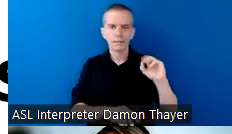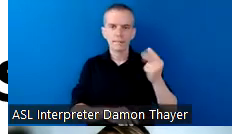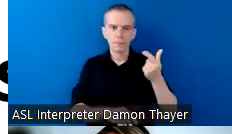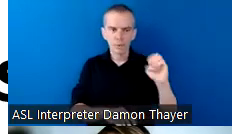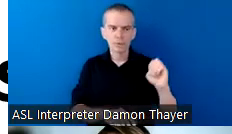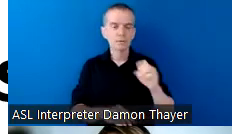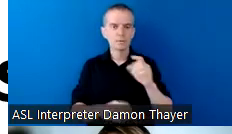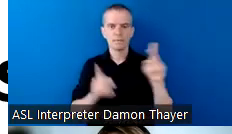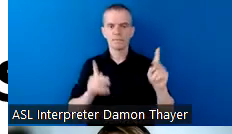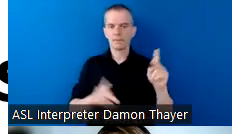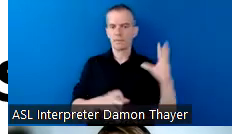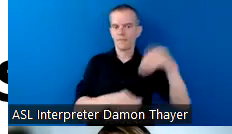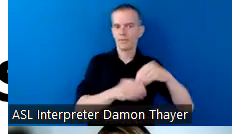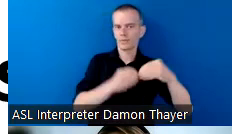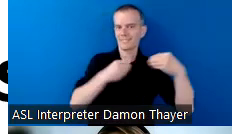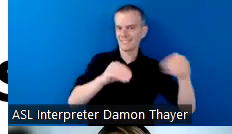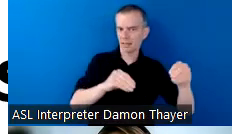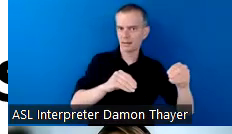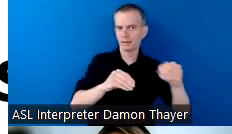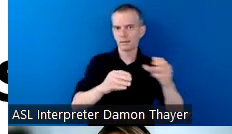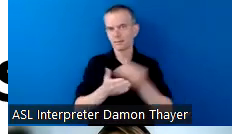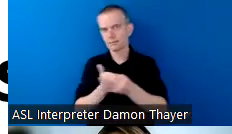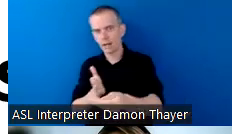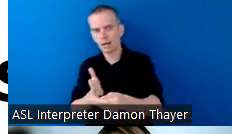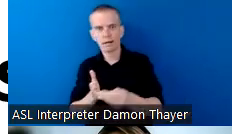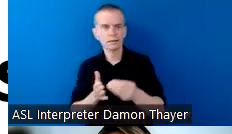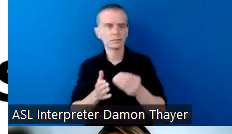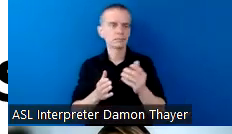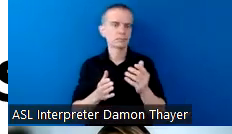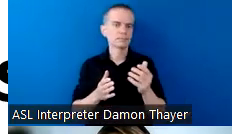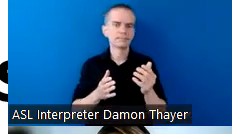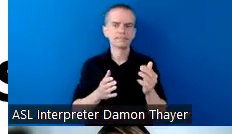housing, or in, you know, giving out or